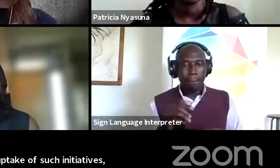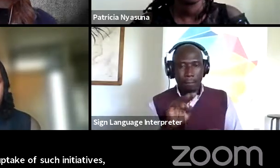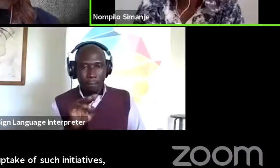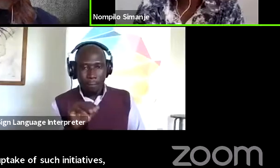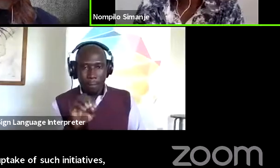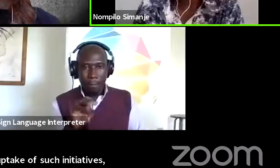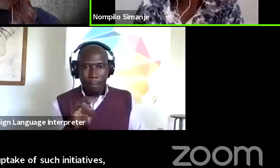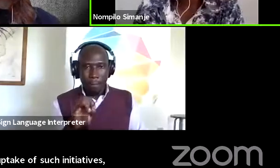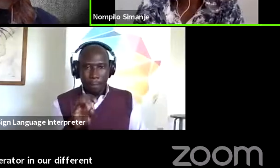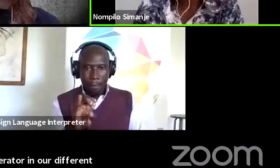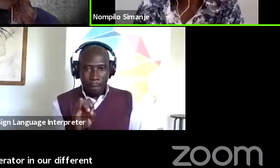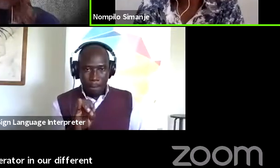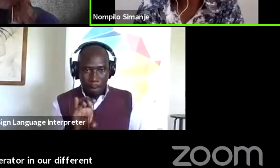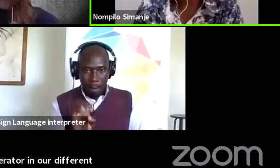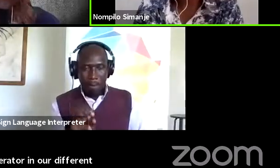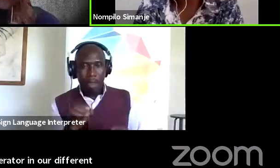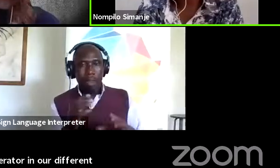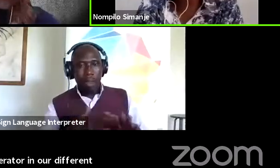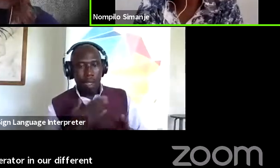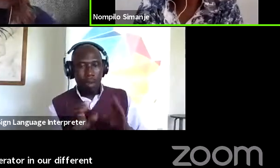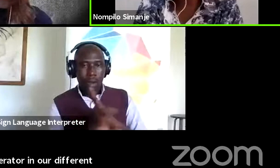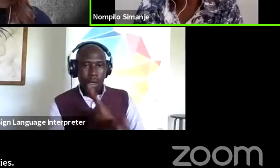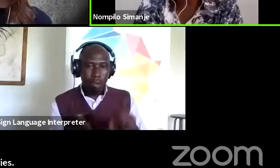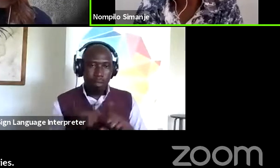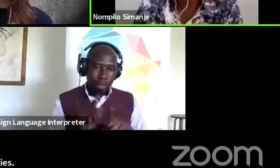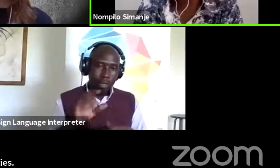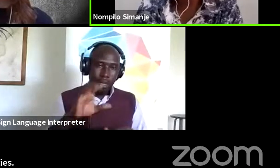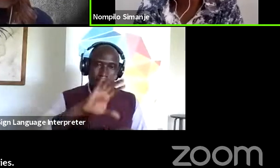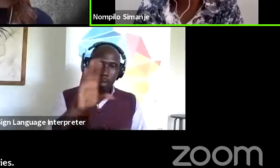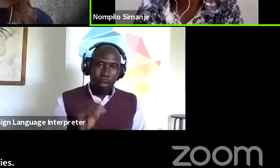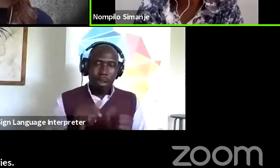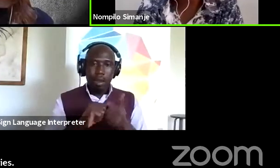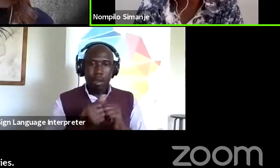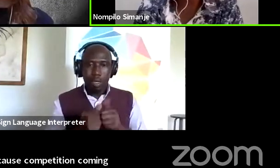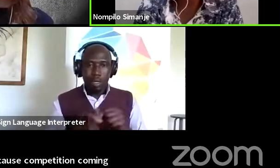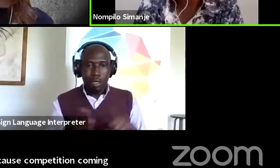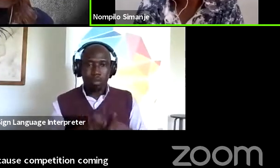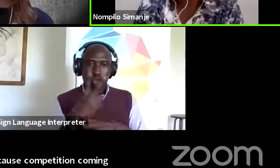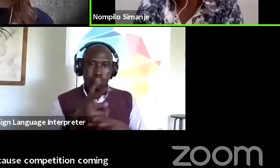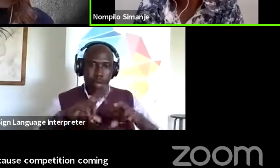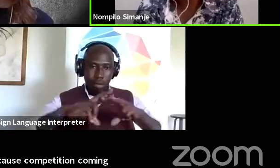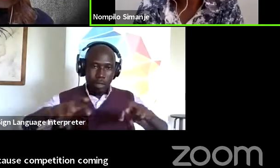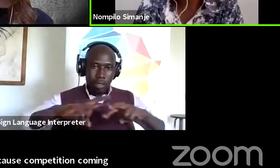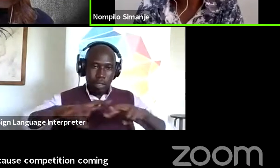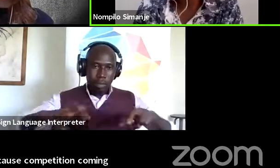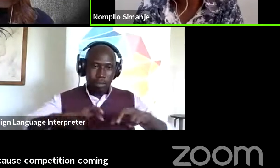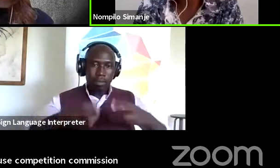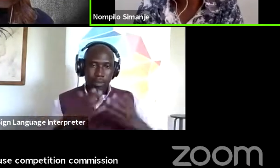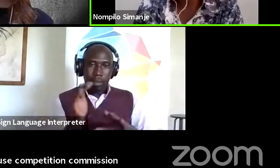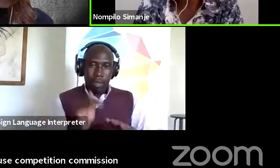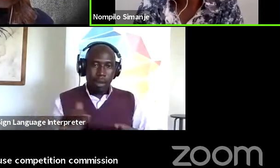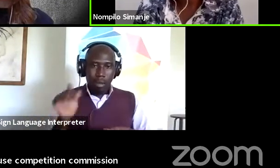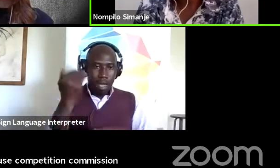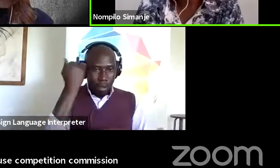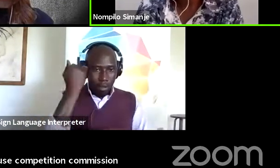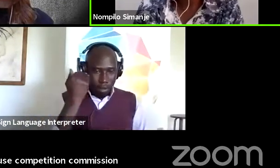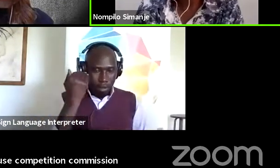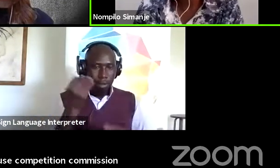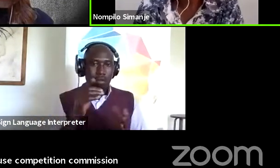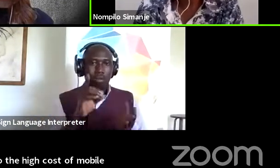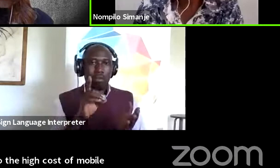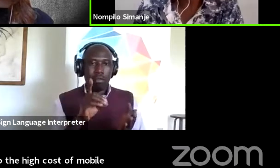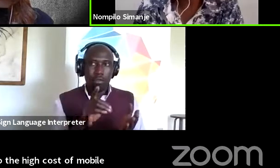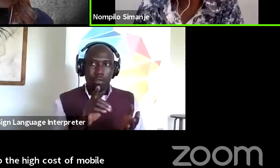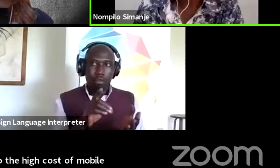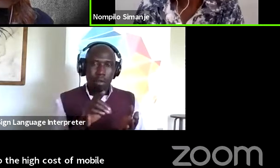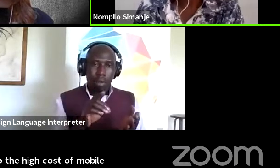countries. And we also saw the South Africa's Competition Commission doing a 2-year investigation into the high cost of mobile data. So it's only